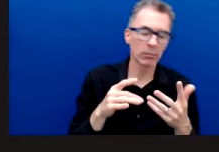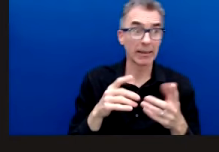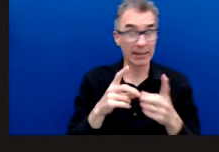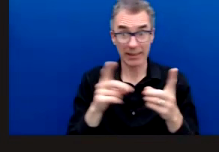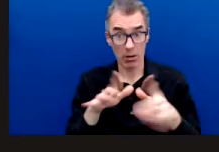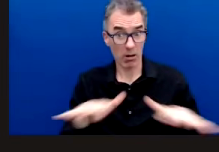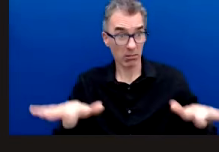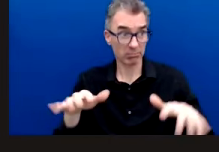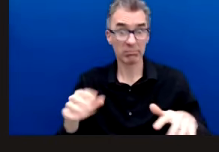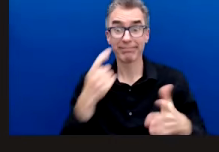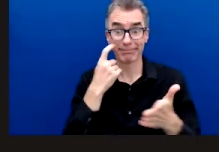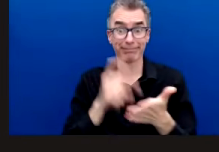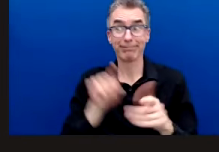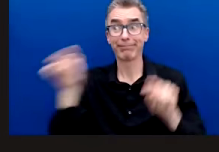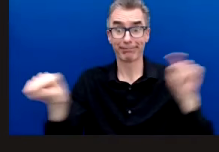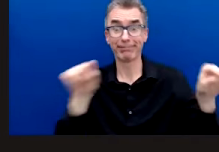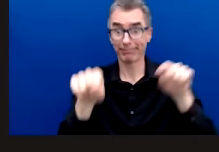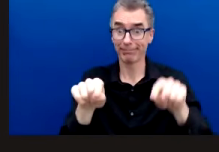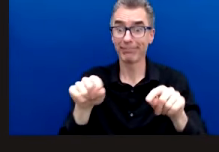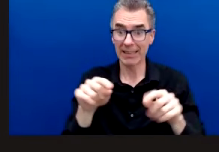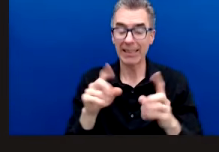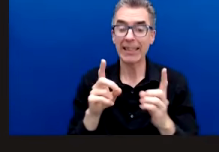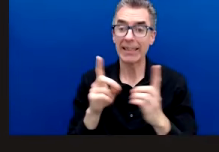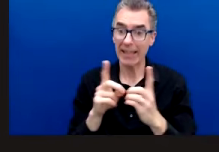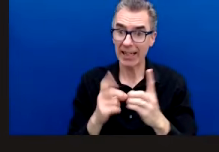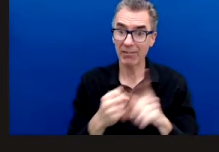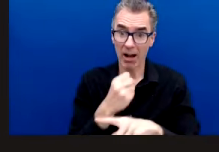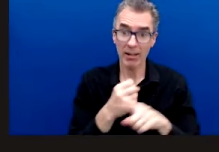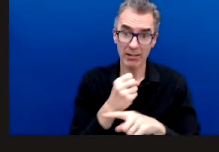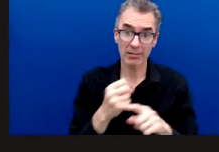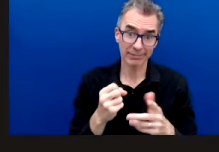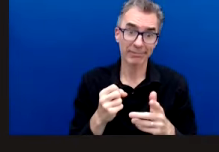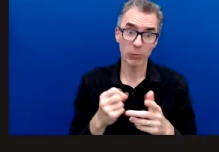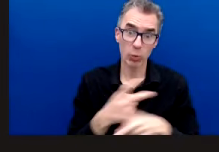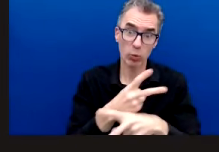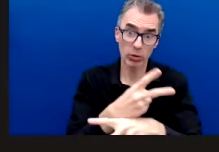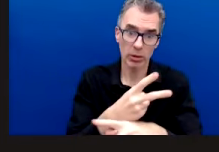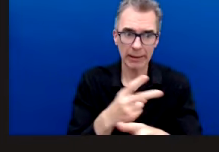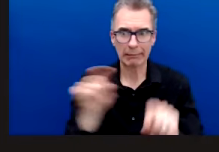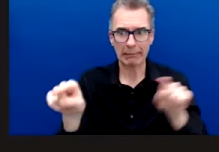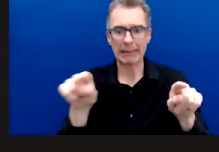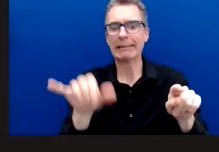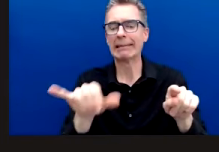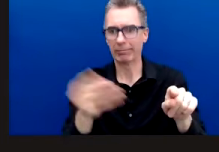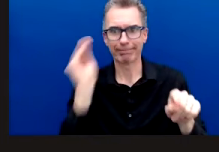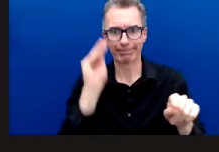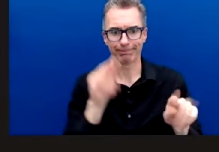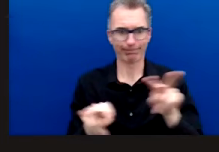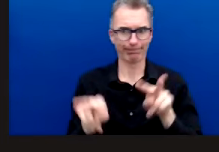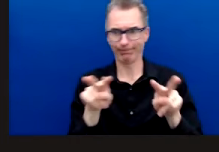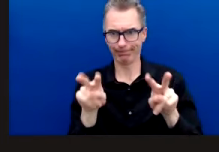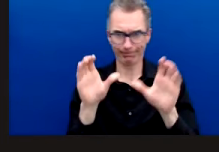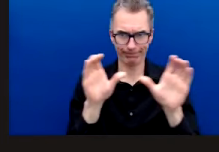an increase of, you know, dating domestic violence issues as well too. So be on the lookout. You know, there's a lot of